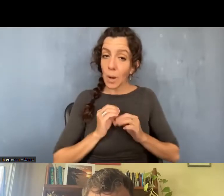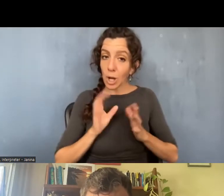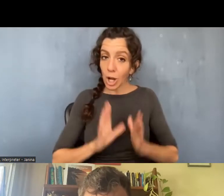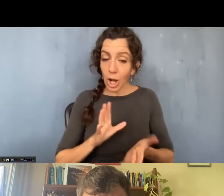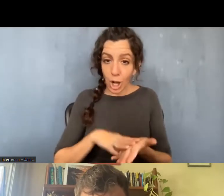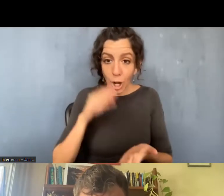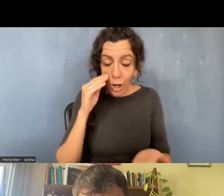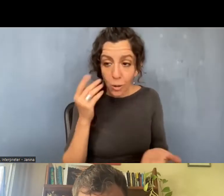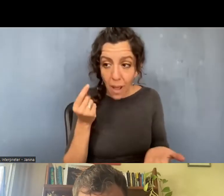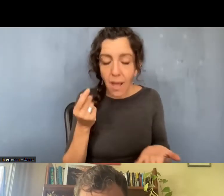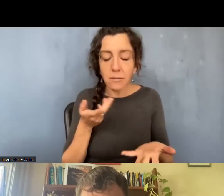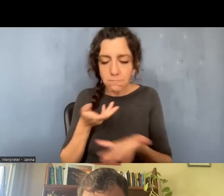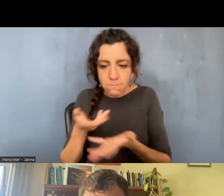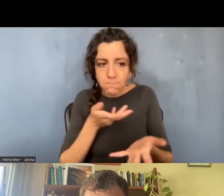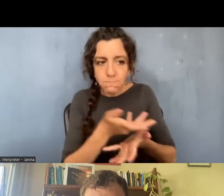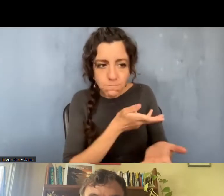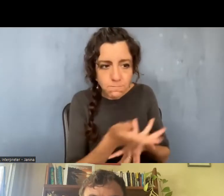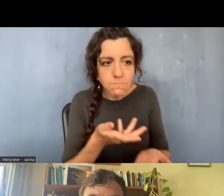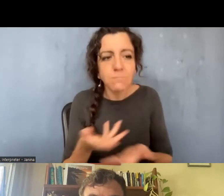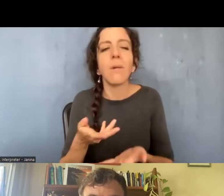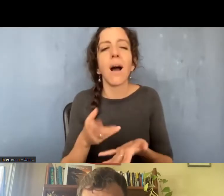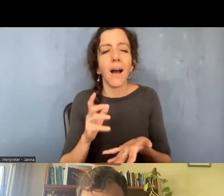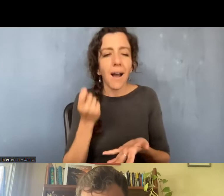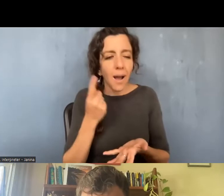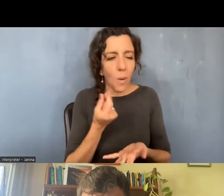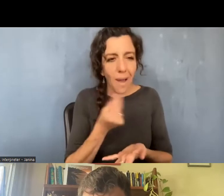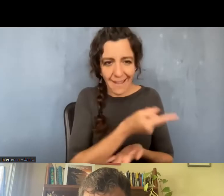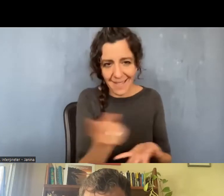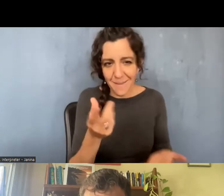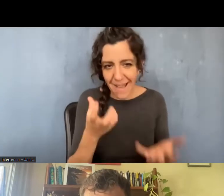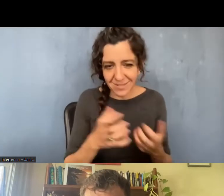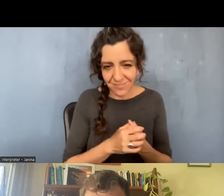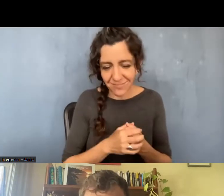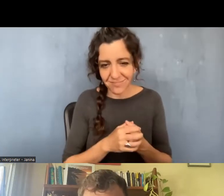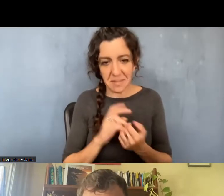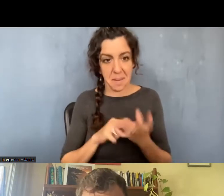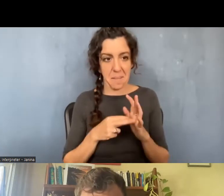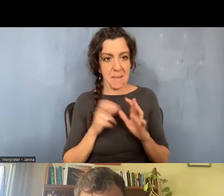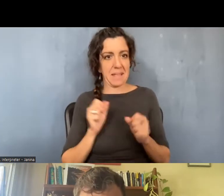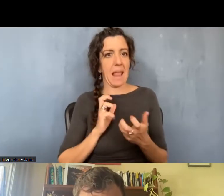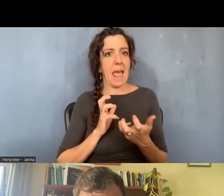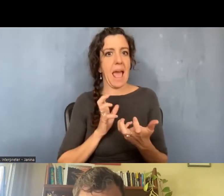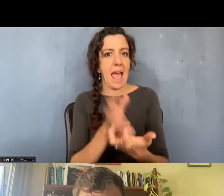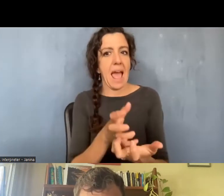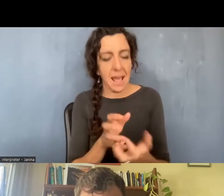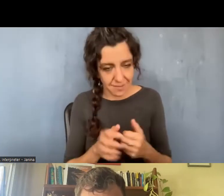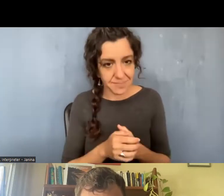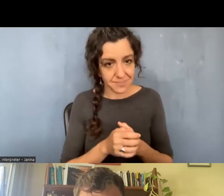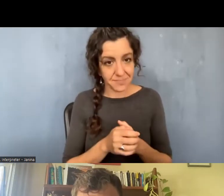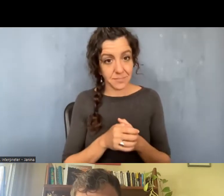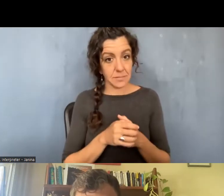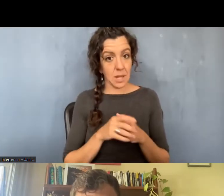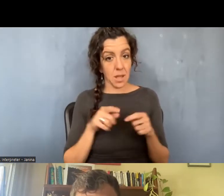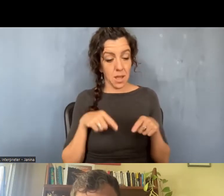better understanding of their needs and wants begins to form. It is in the synthesis of this